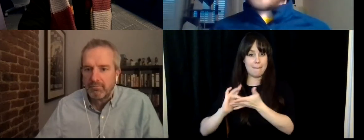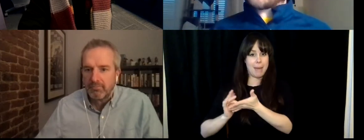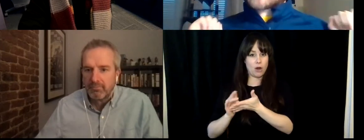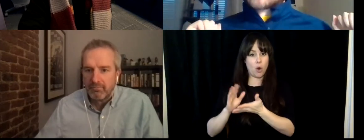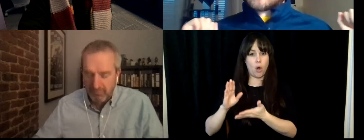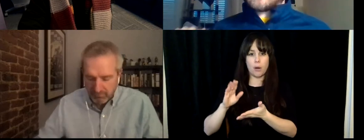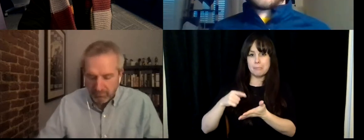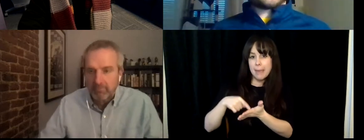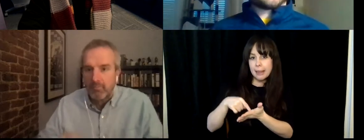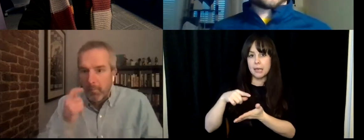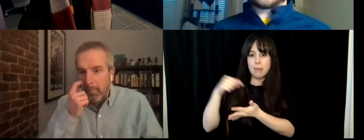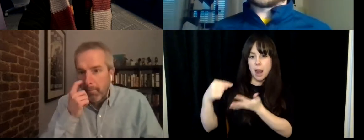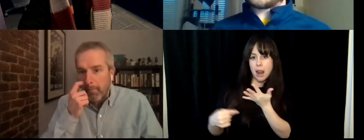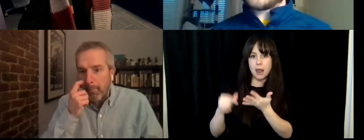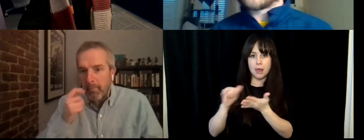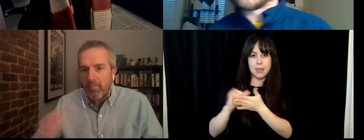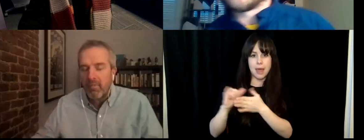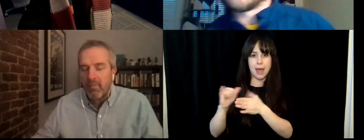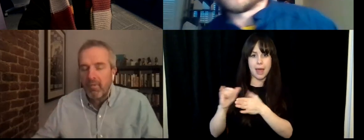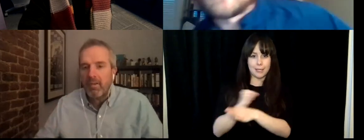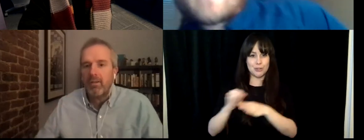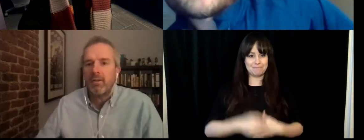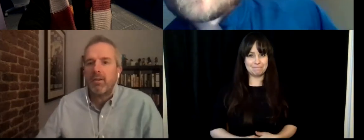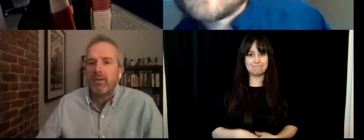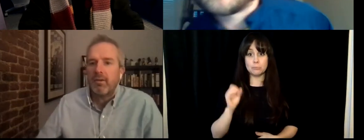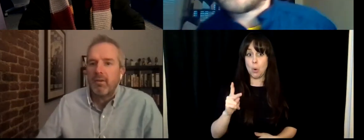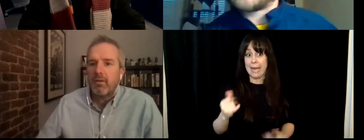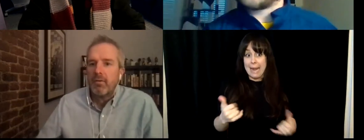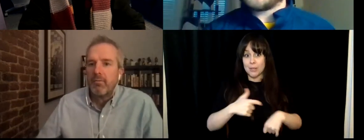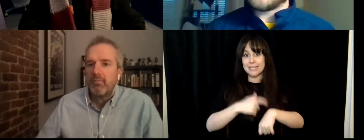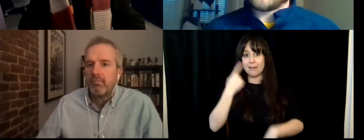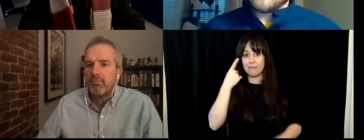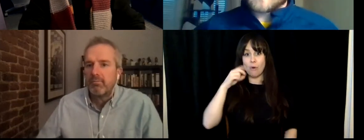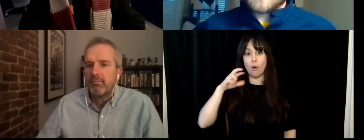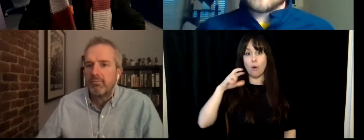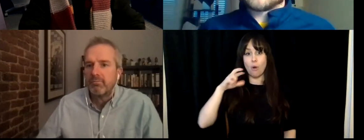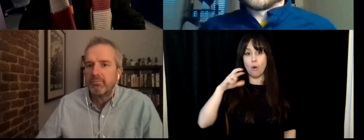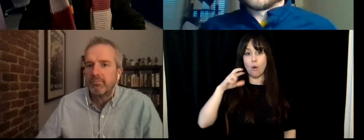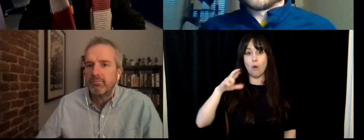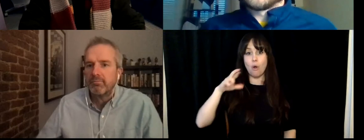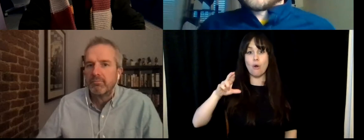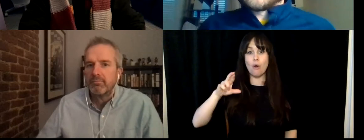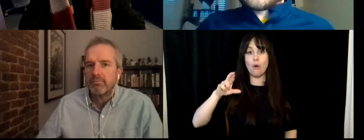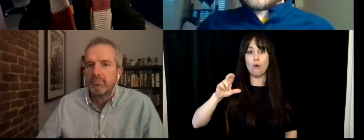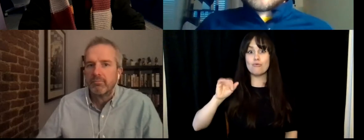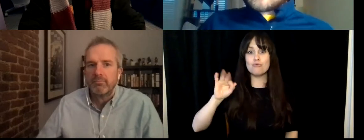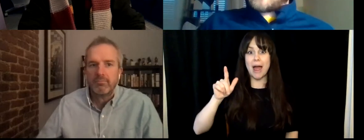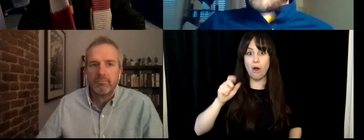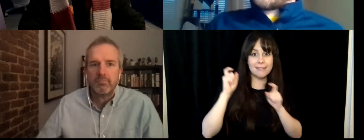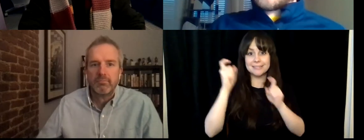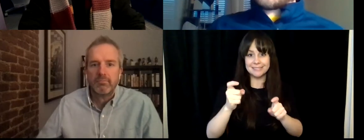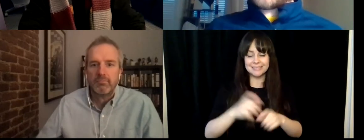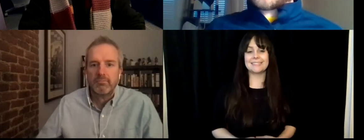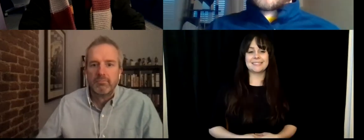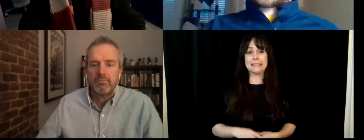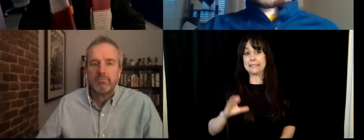Okay, I think we are ready for the raffle. So Kathleen, if you were here and